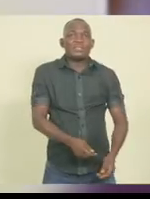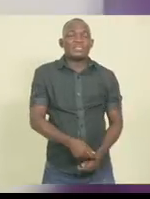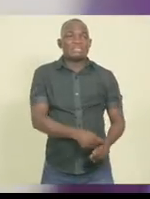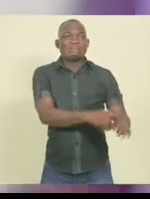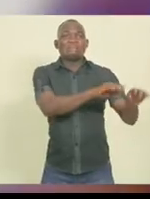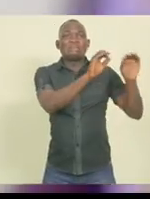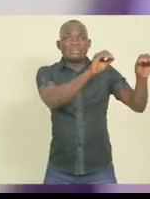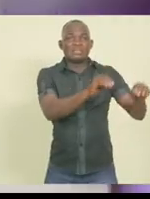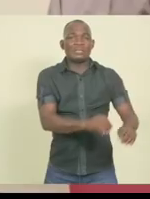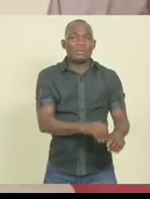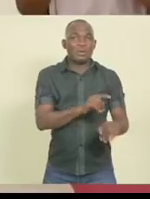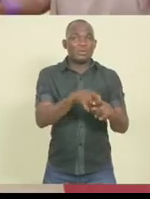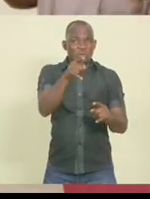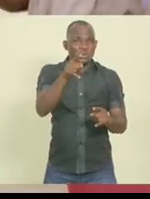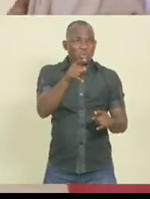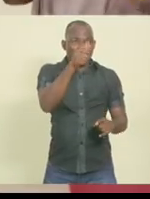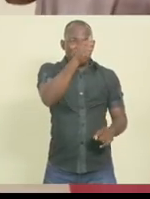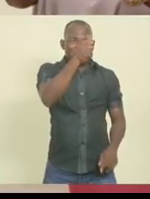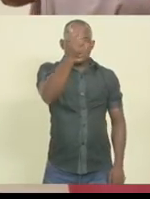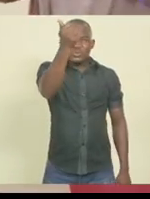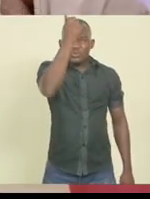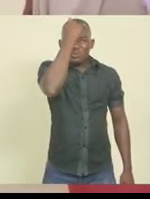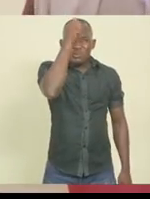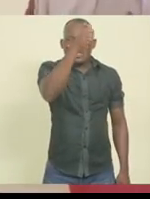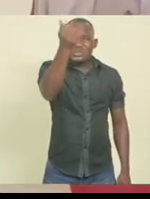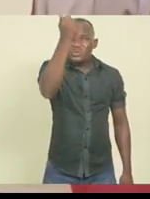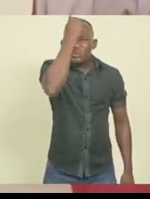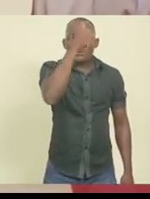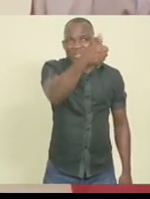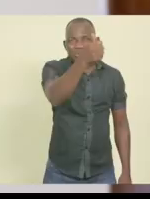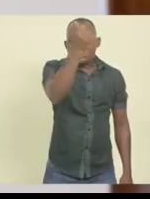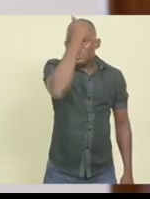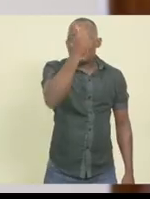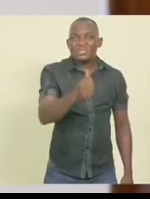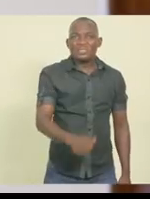Teach him. But because you are stupid, even that you couldn't do.